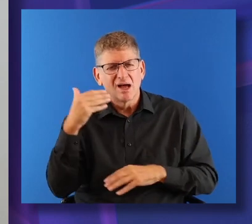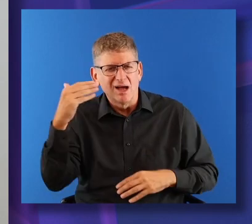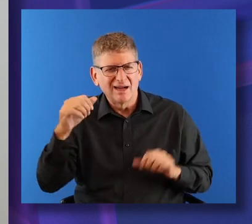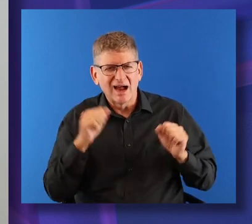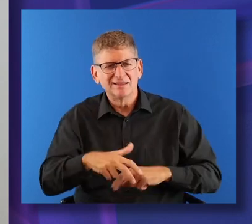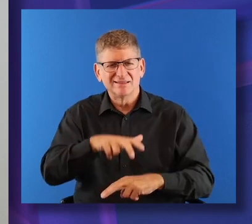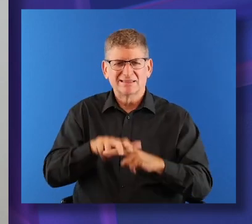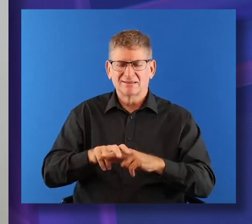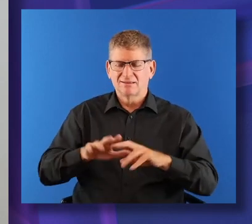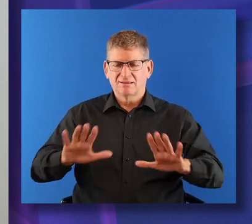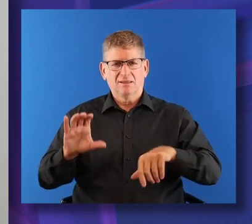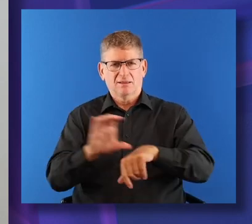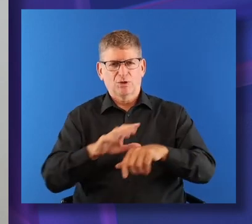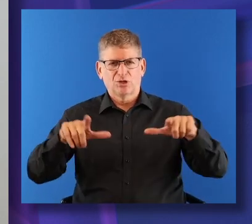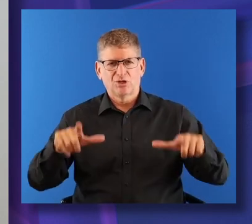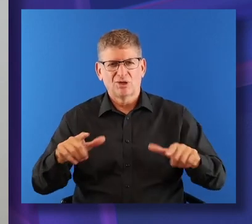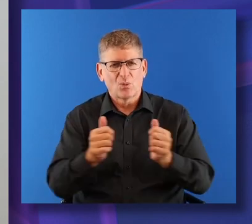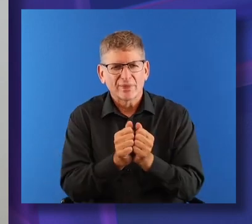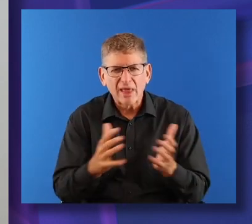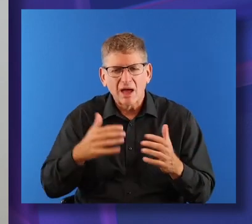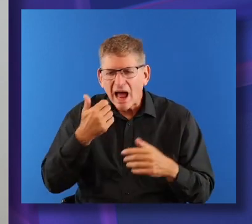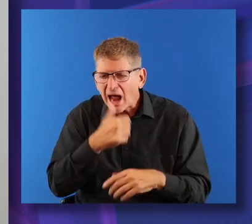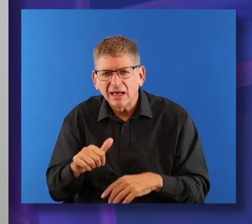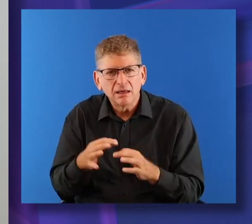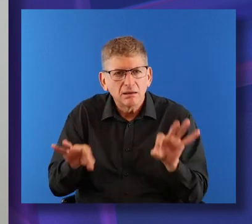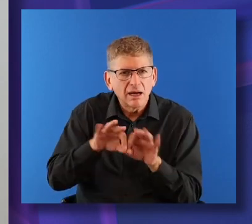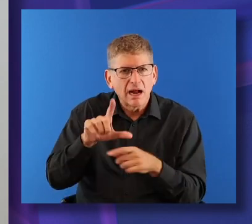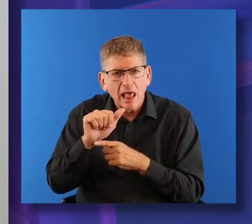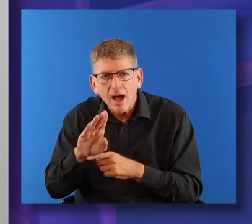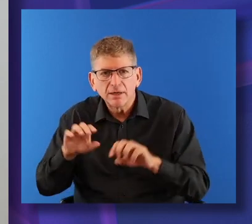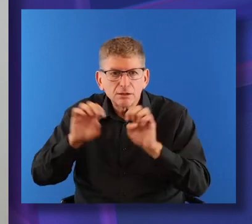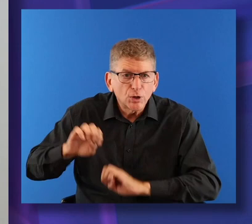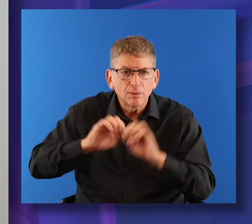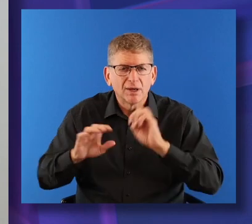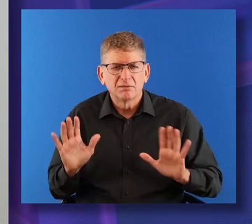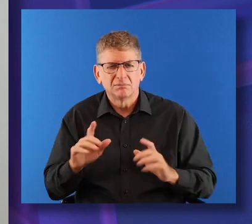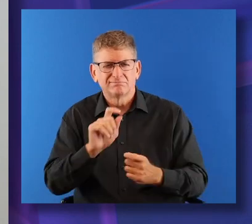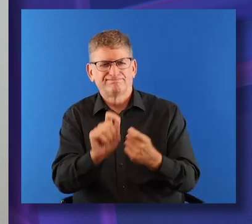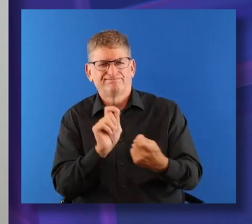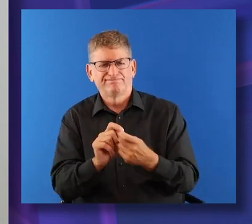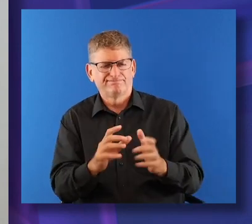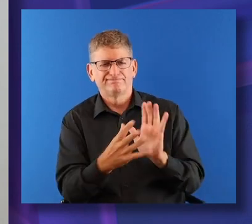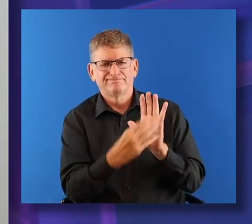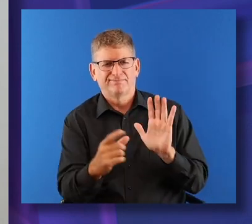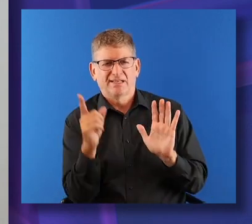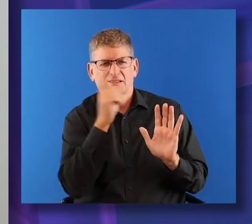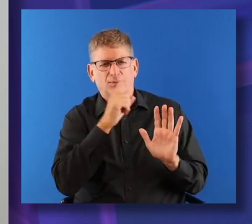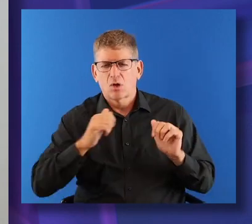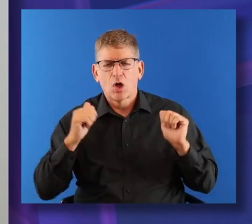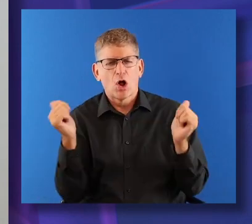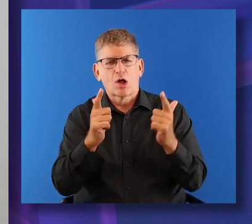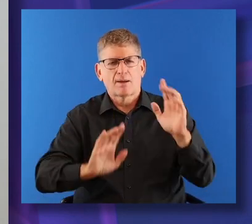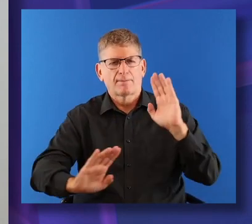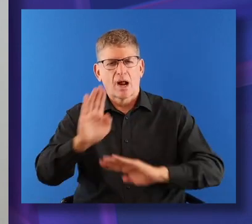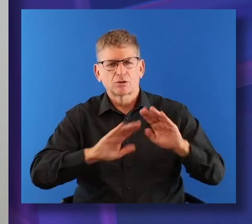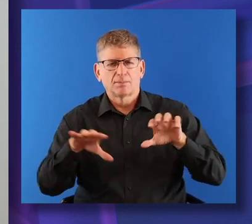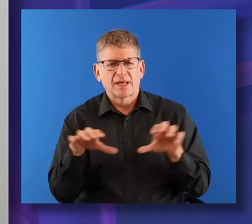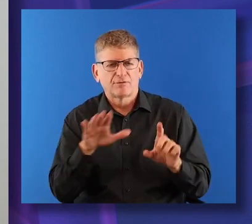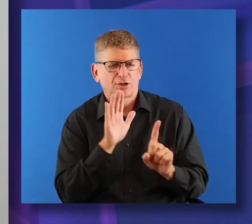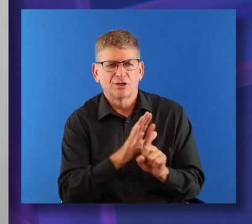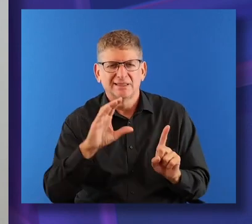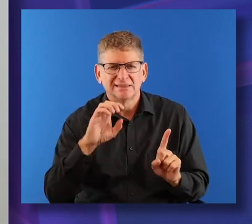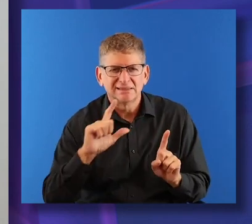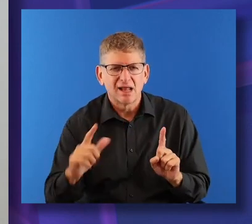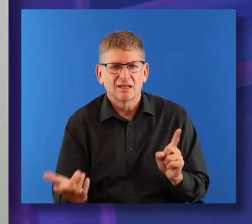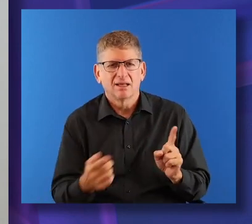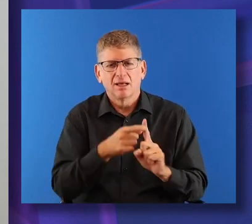any wet lab experiments and can accurately simulate all the biological behaviors of a cell, and then an organ,